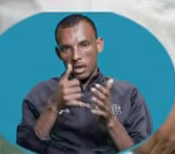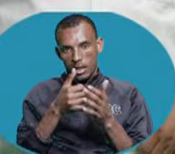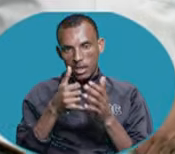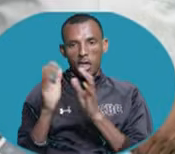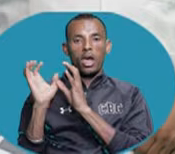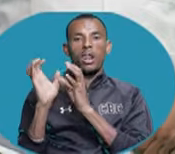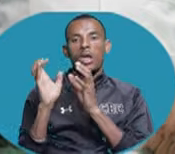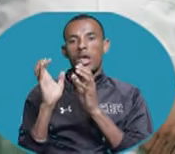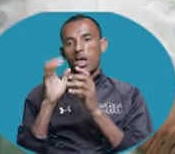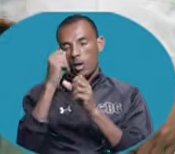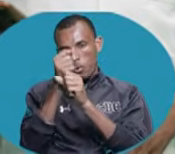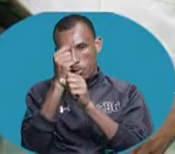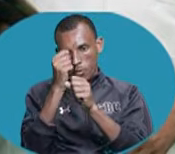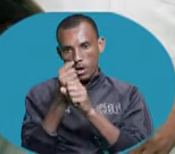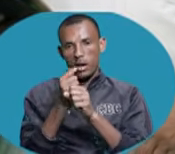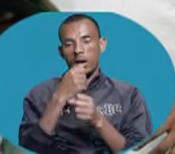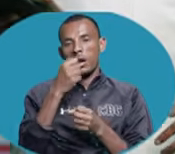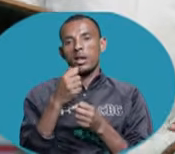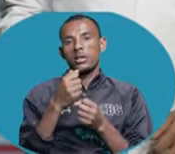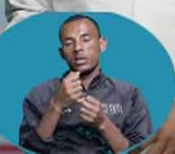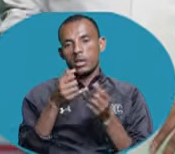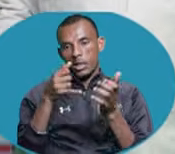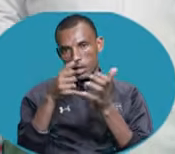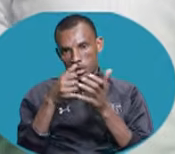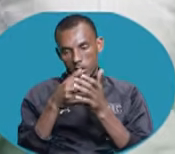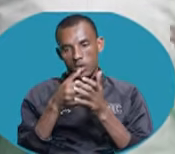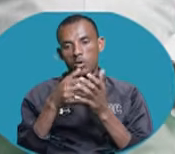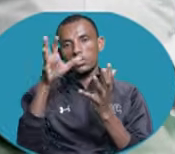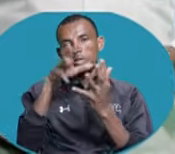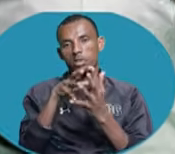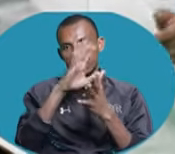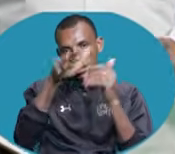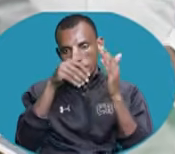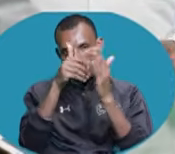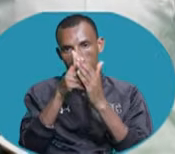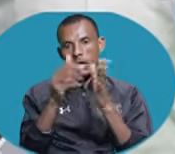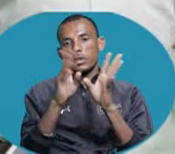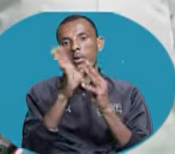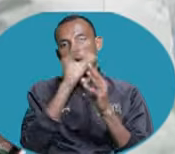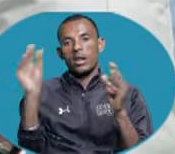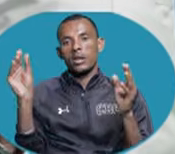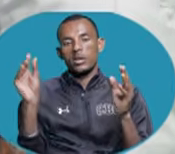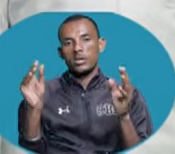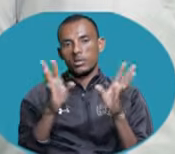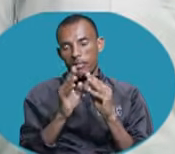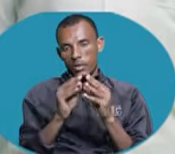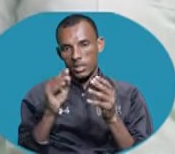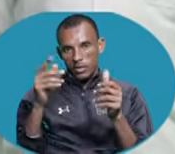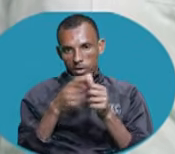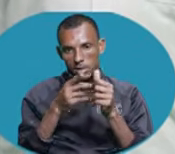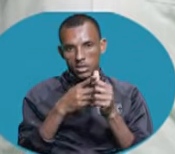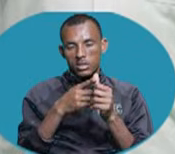The first Secretary General of UN, tragically, but today's the leader of Secretary